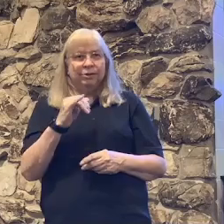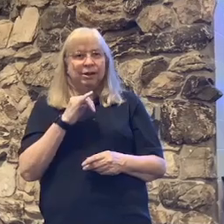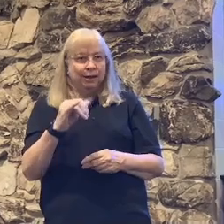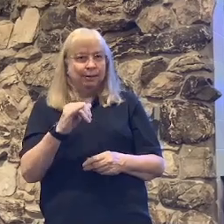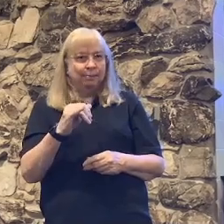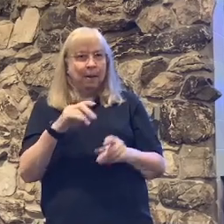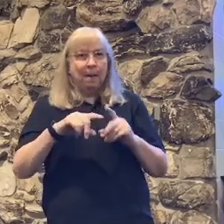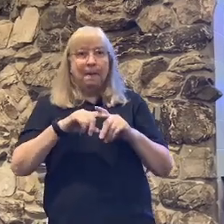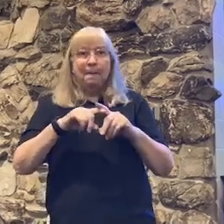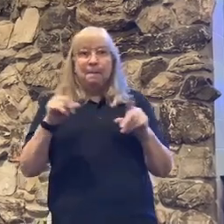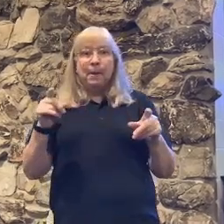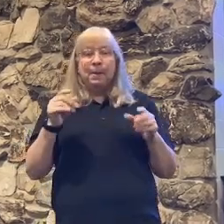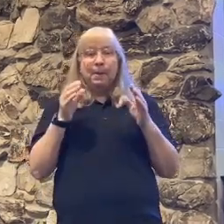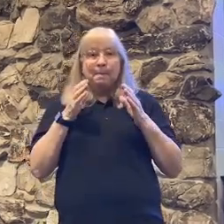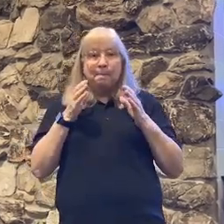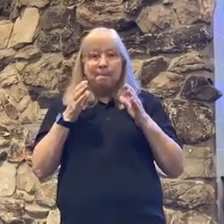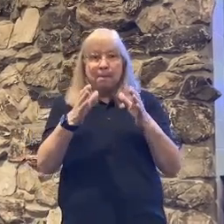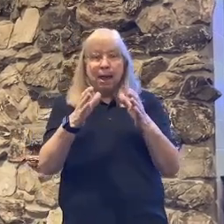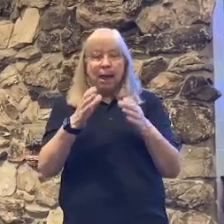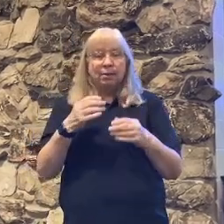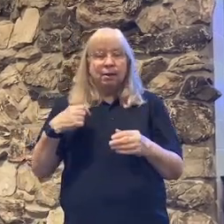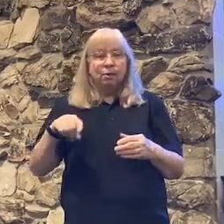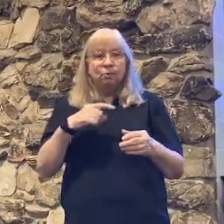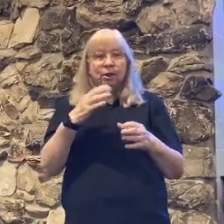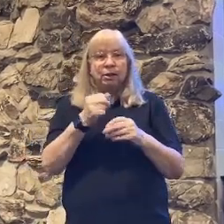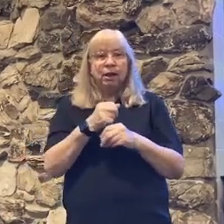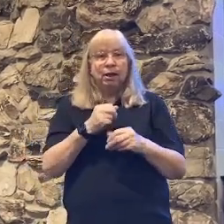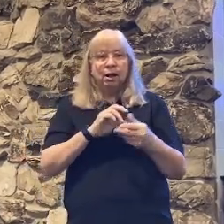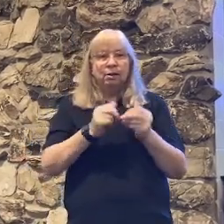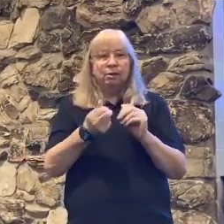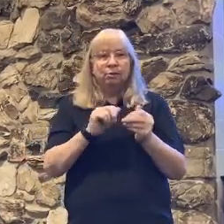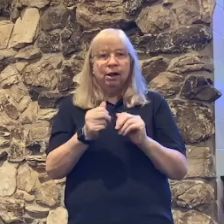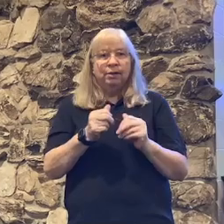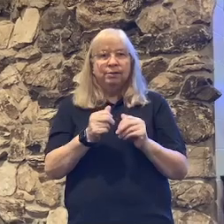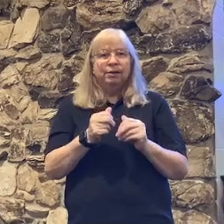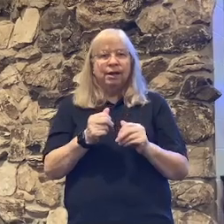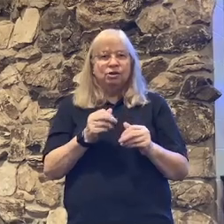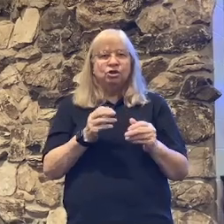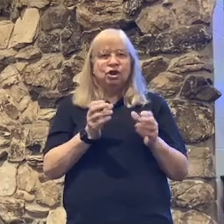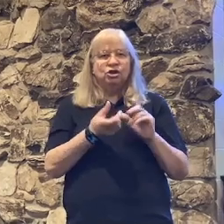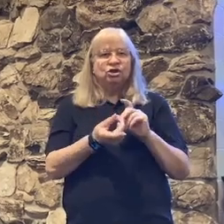But the path that we take on this race has just changed.